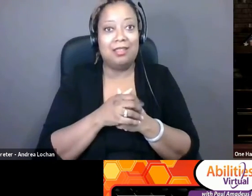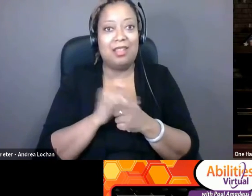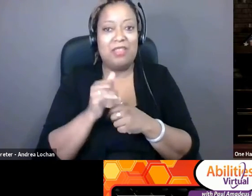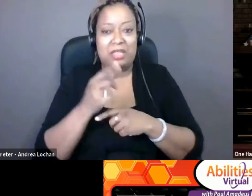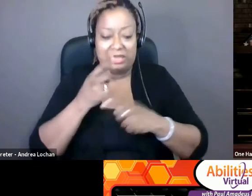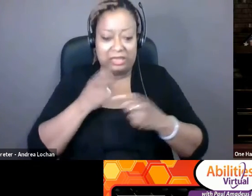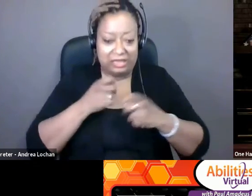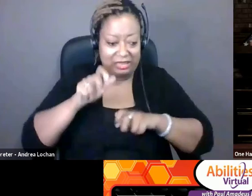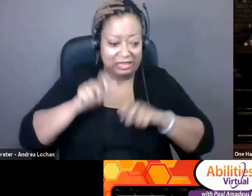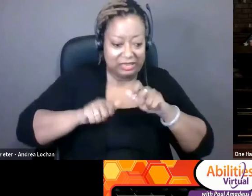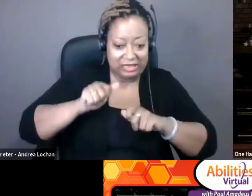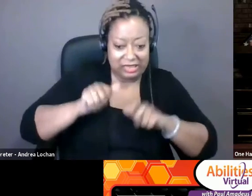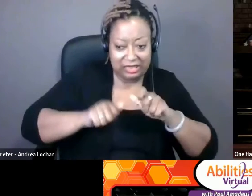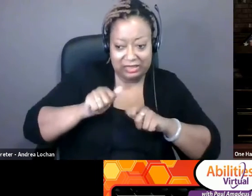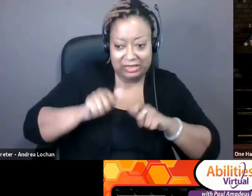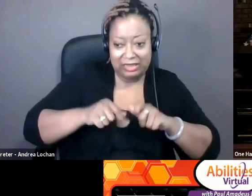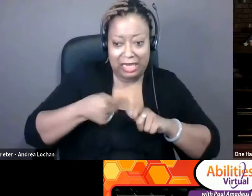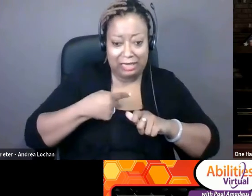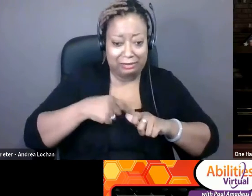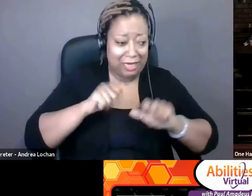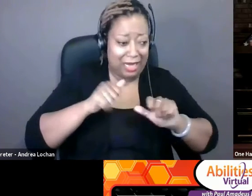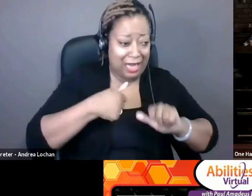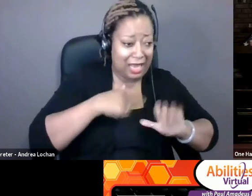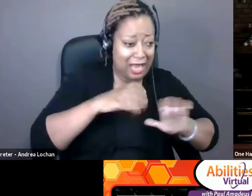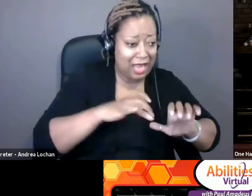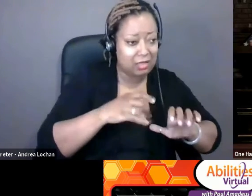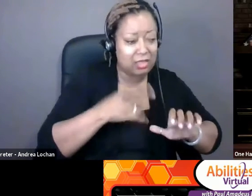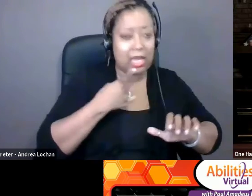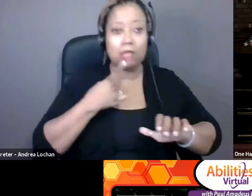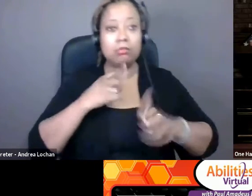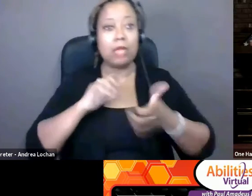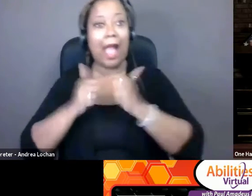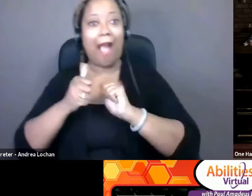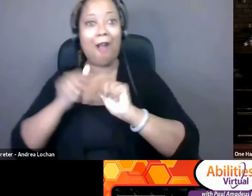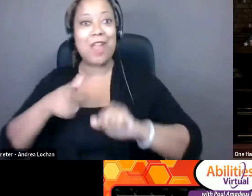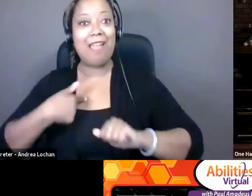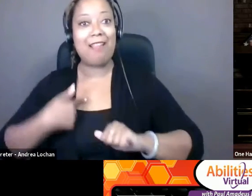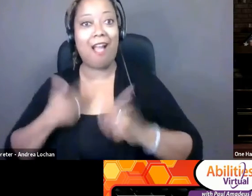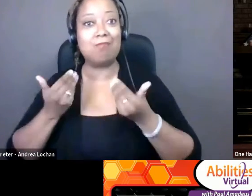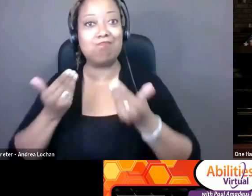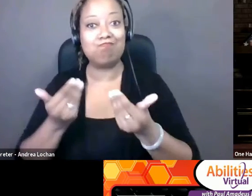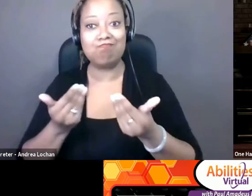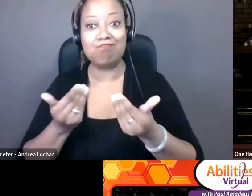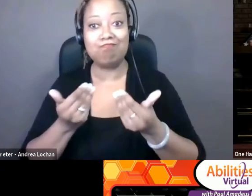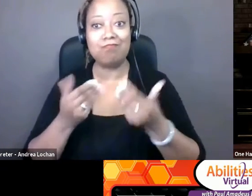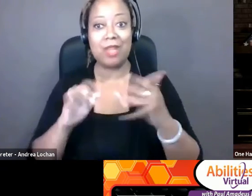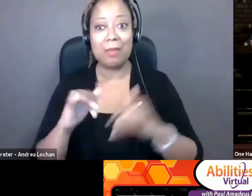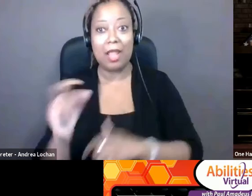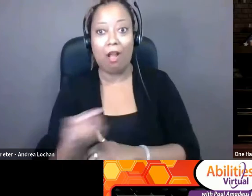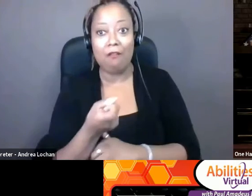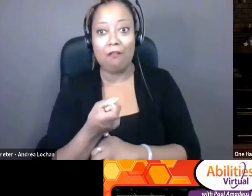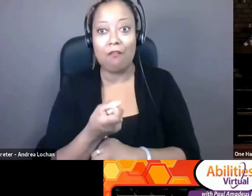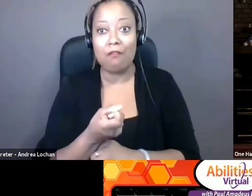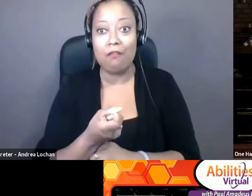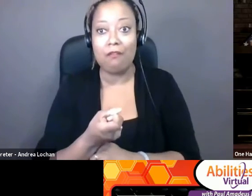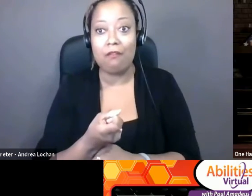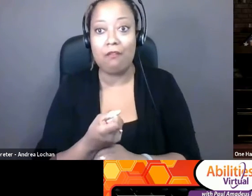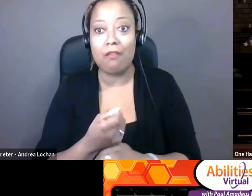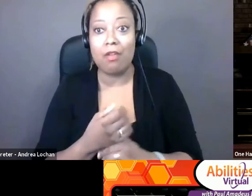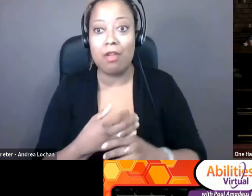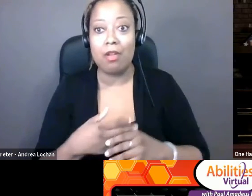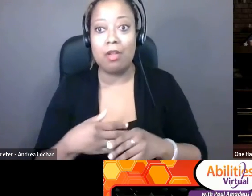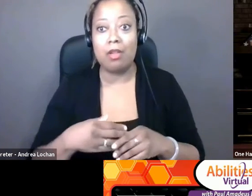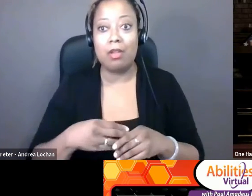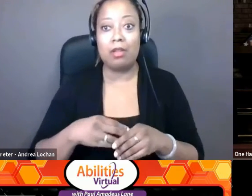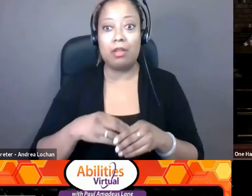yourself, instead of saying, can I, start asking yourself, how can I play golf? And I'm going to keep trying everything